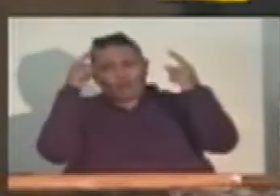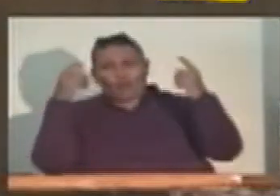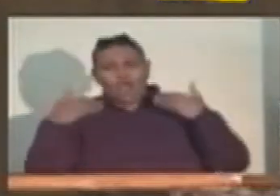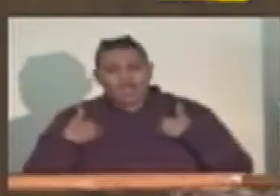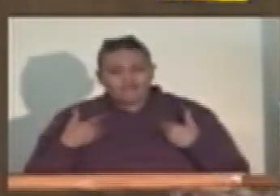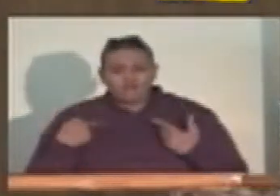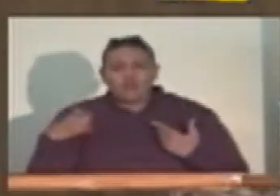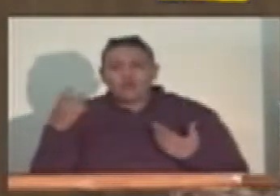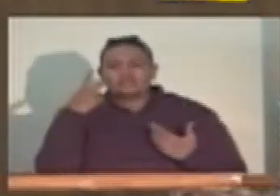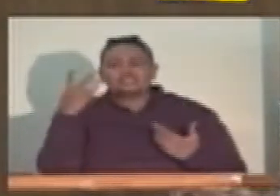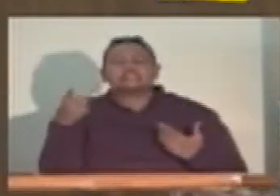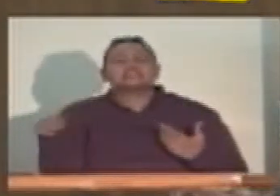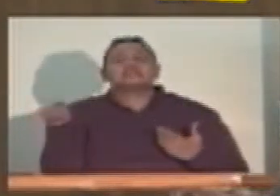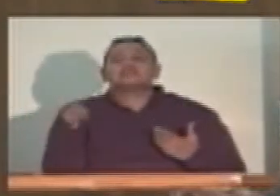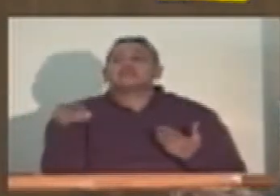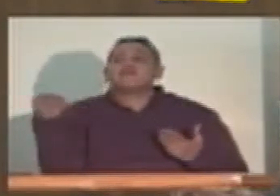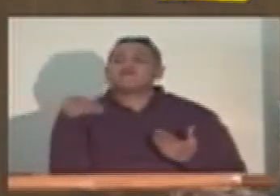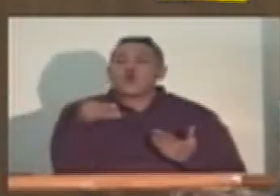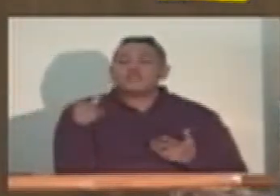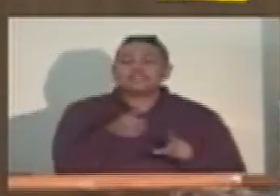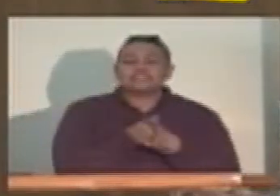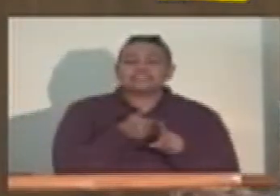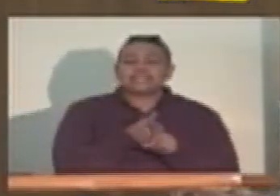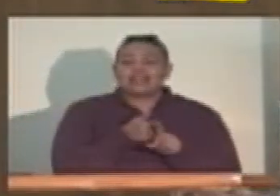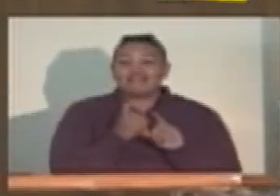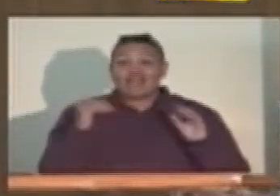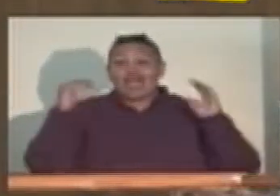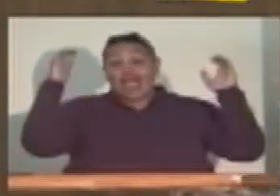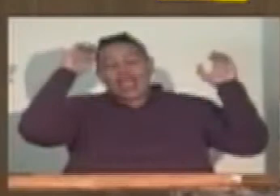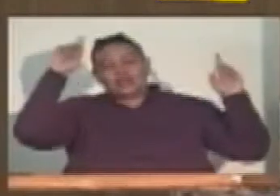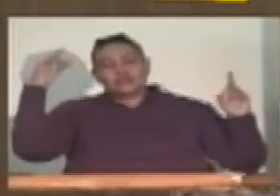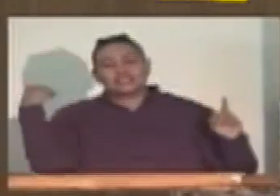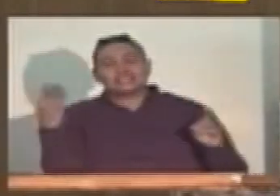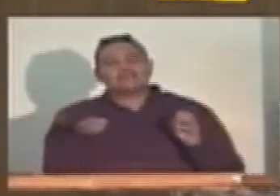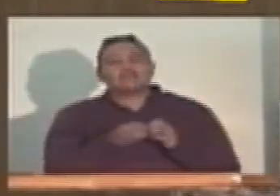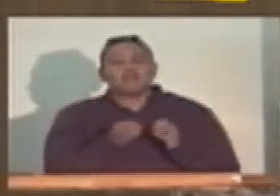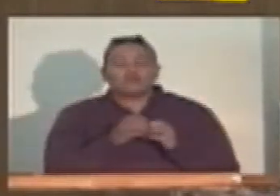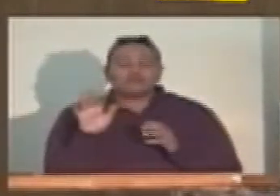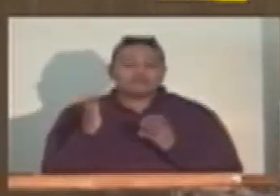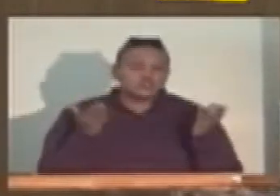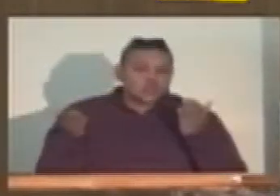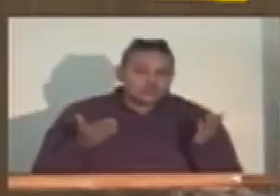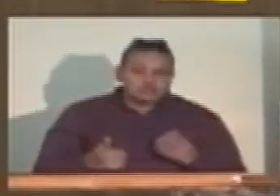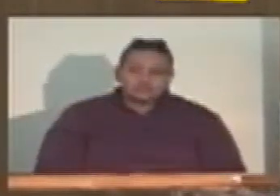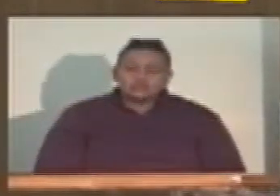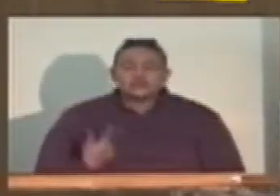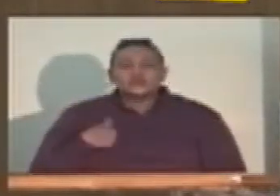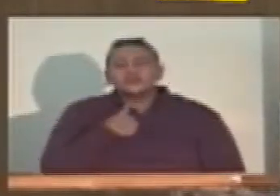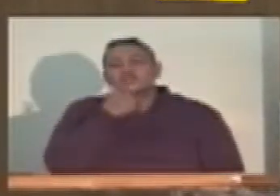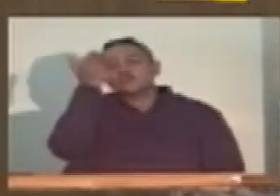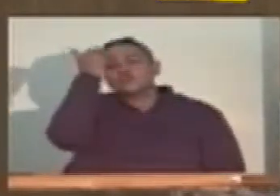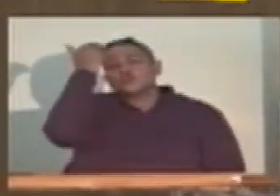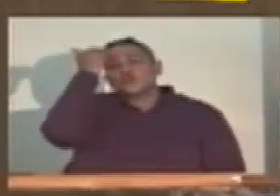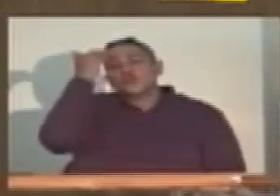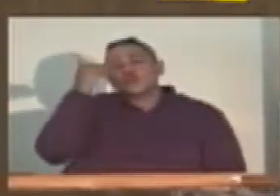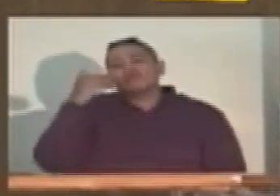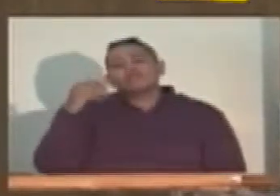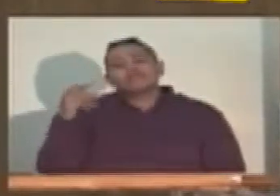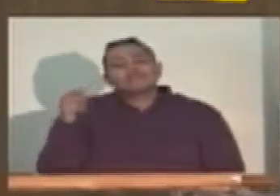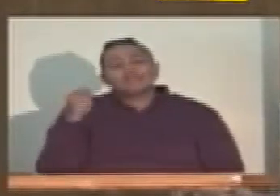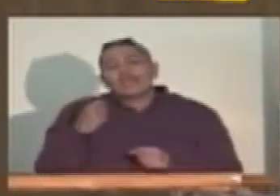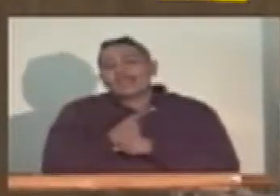like to see the measures for funding higher education be given more than lip service. We know the hue and cry each